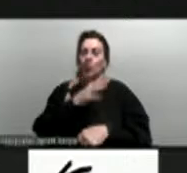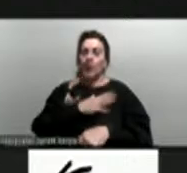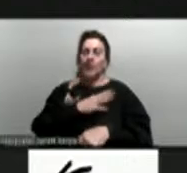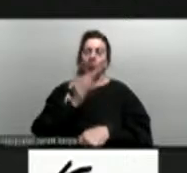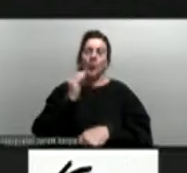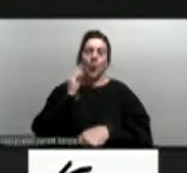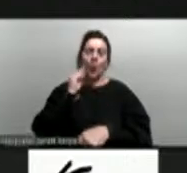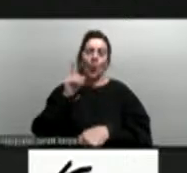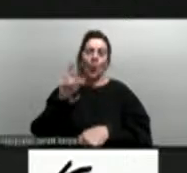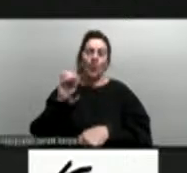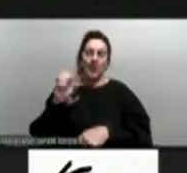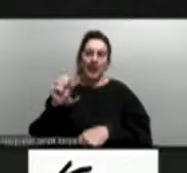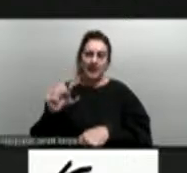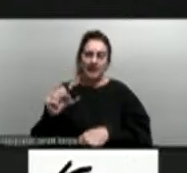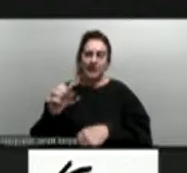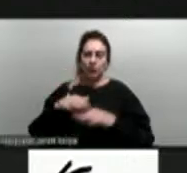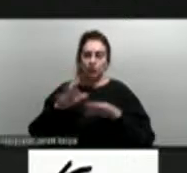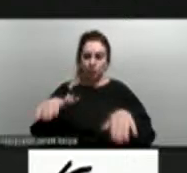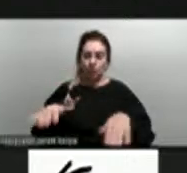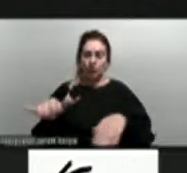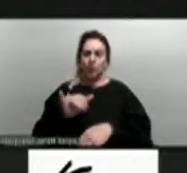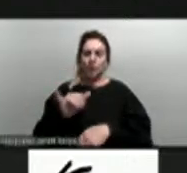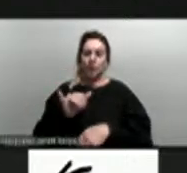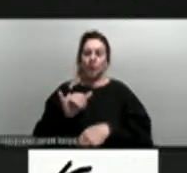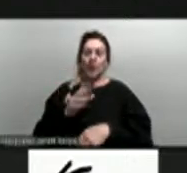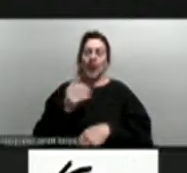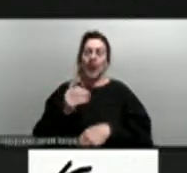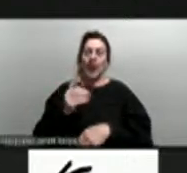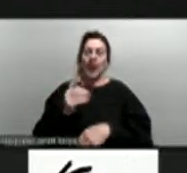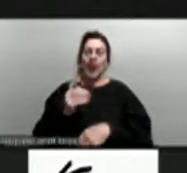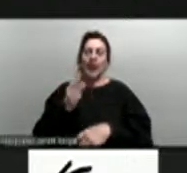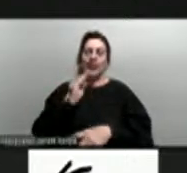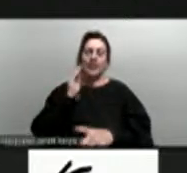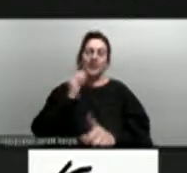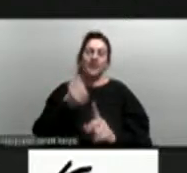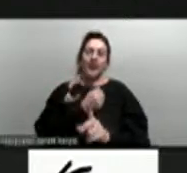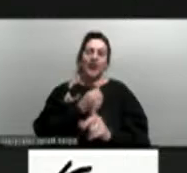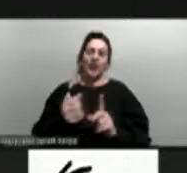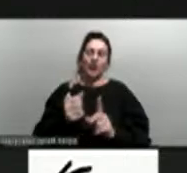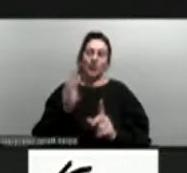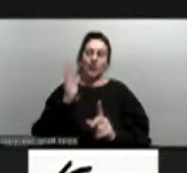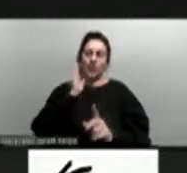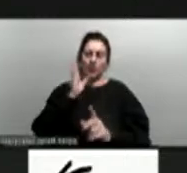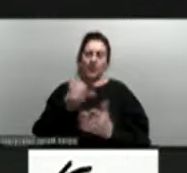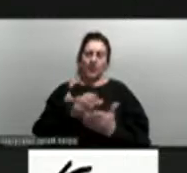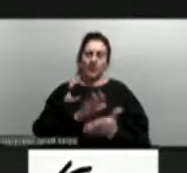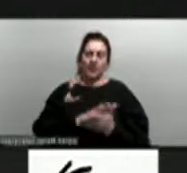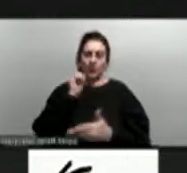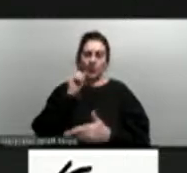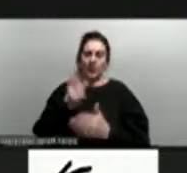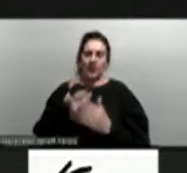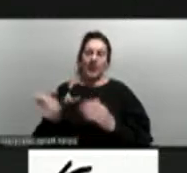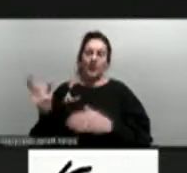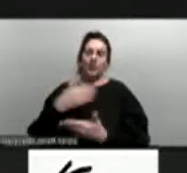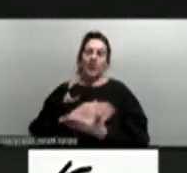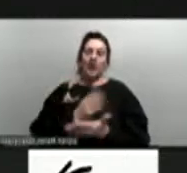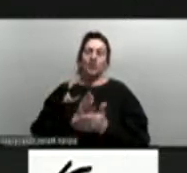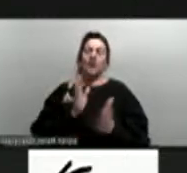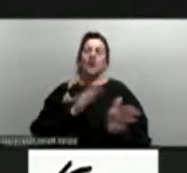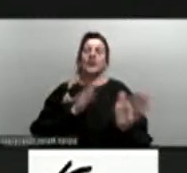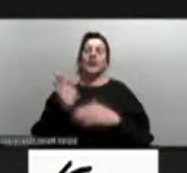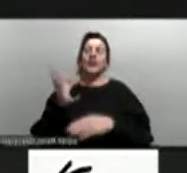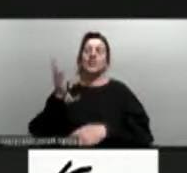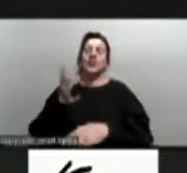and children homelessness and domestic violence. They will be considered for next year's budget. Next speaker I have is